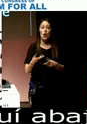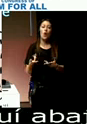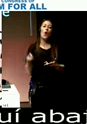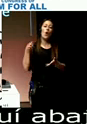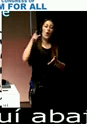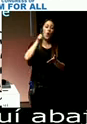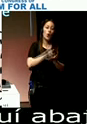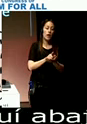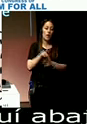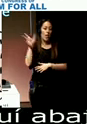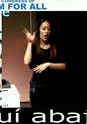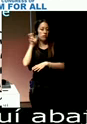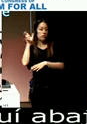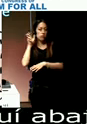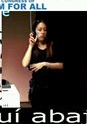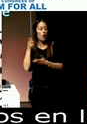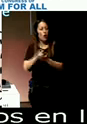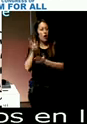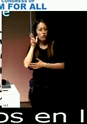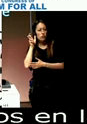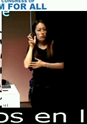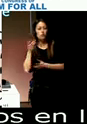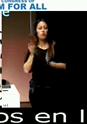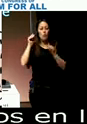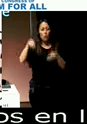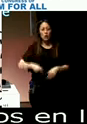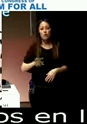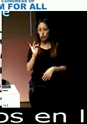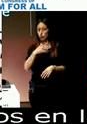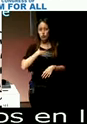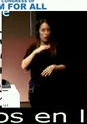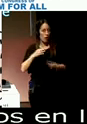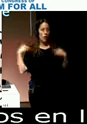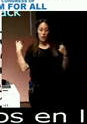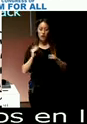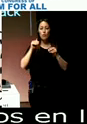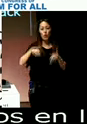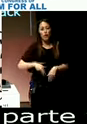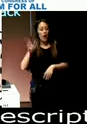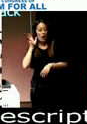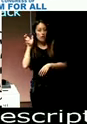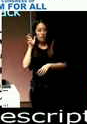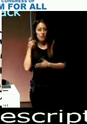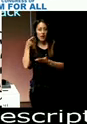you can go back to the descriptive part.